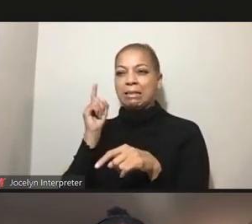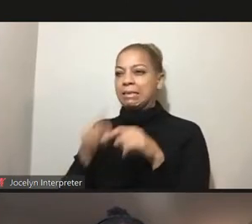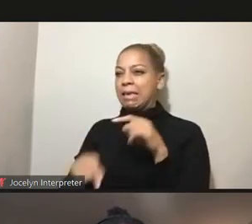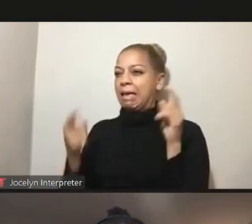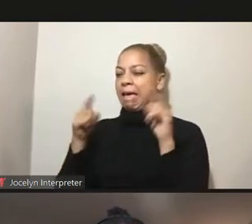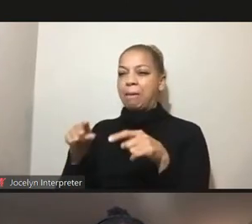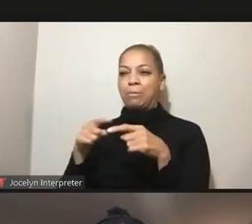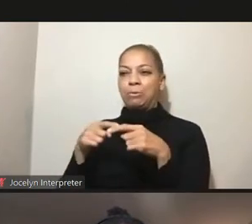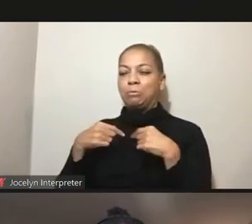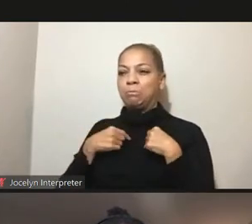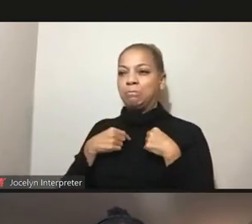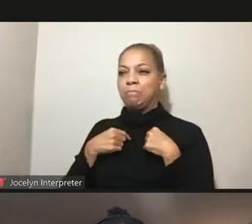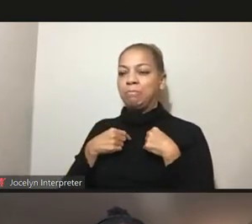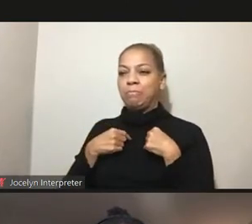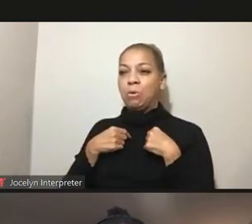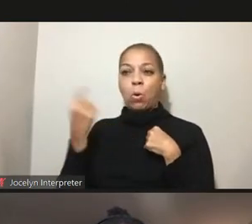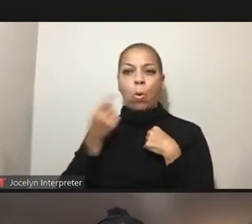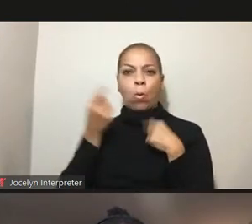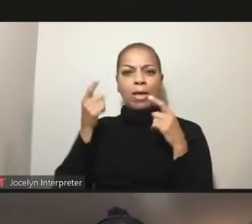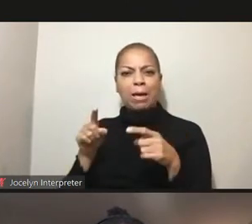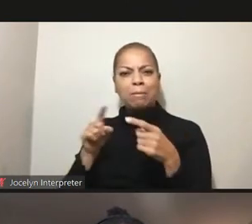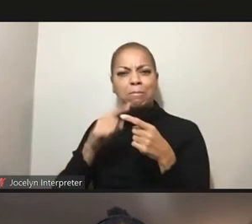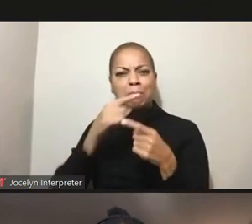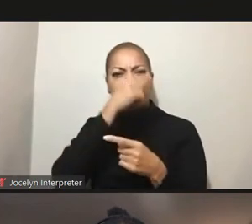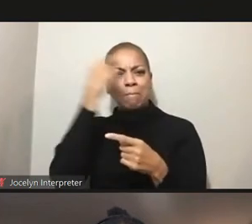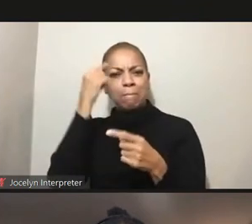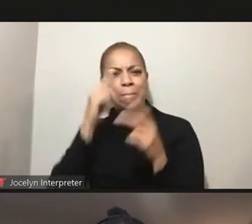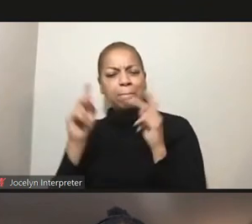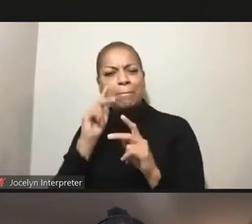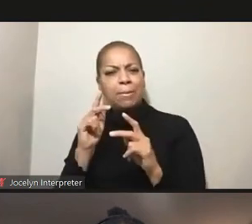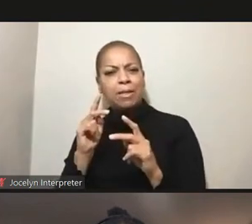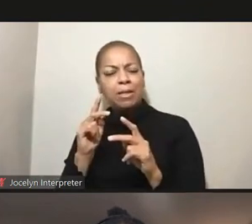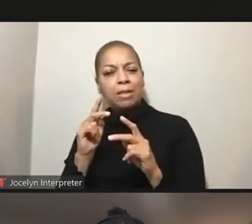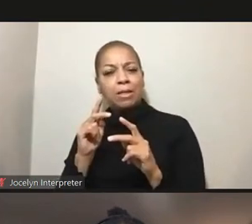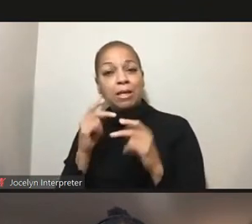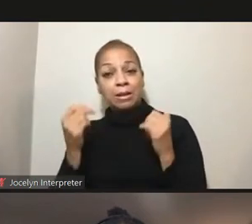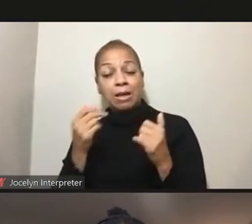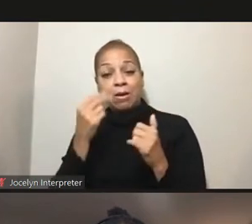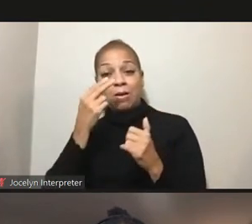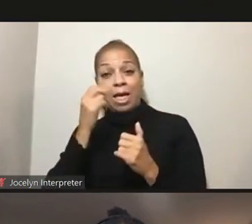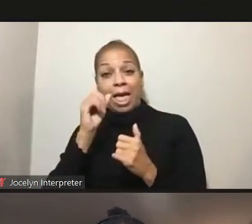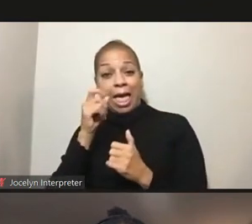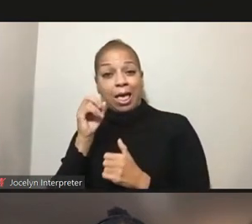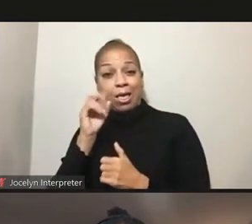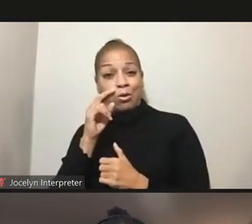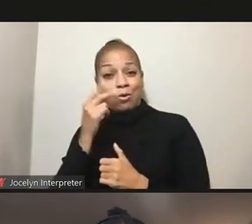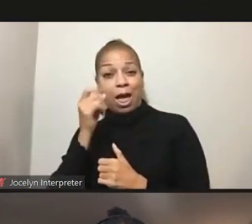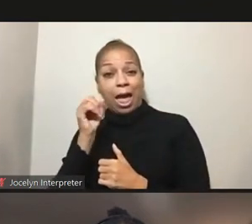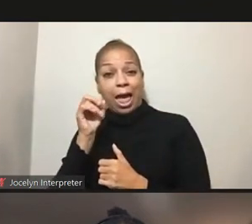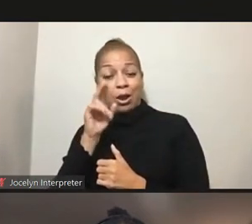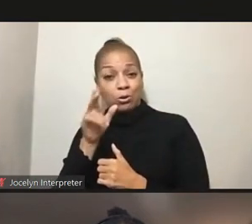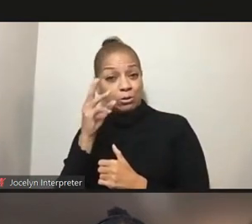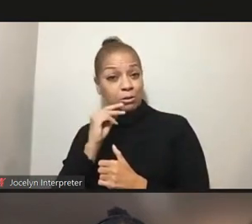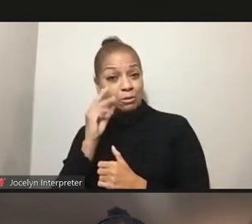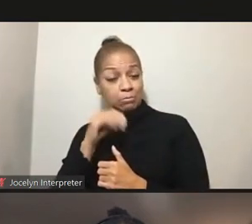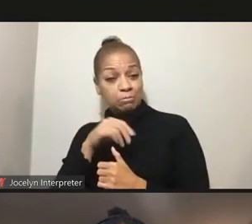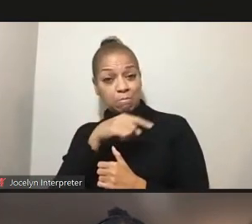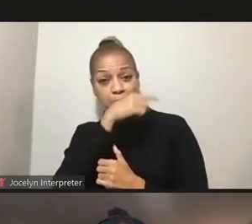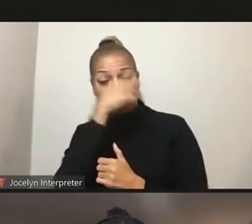this can only happen to Black people. Did Heather Heyer experience Black trauma when white supremacists murdered